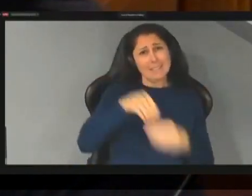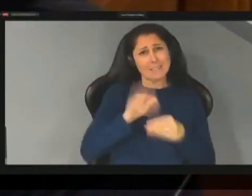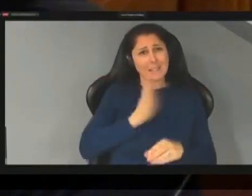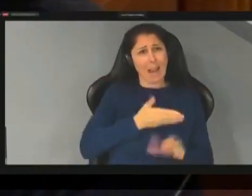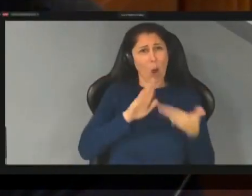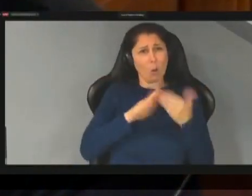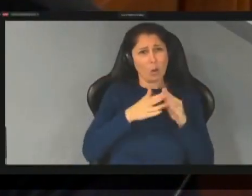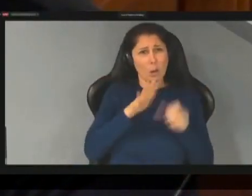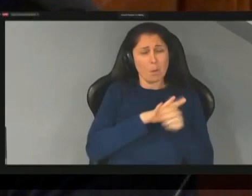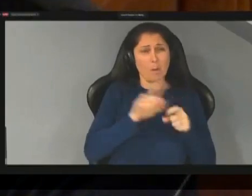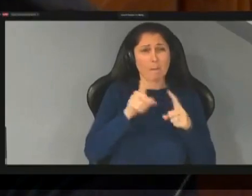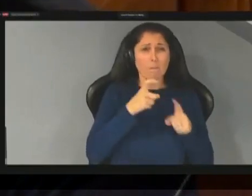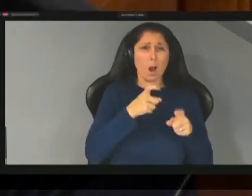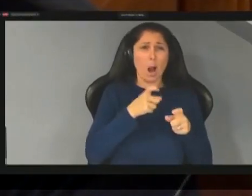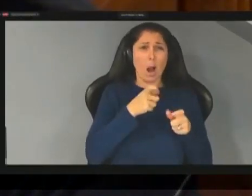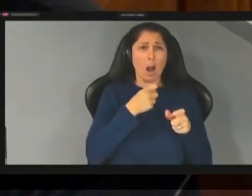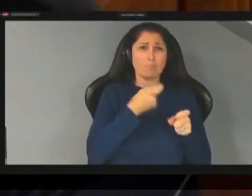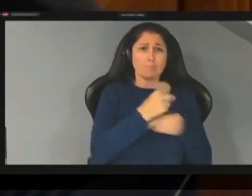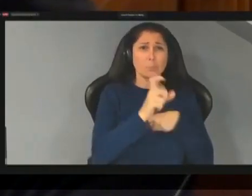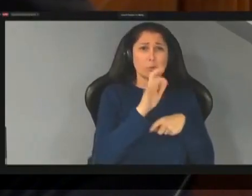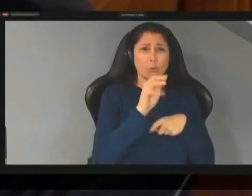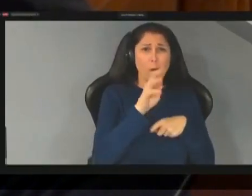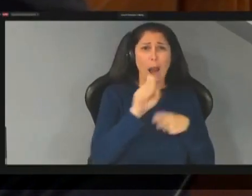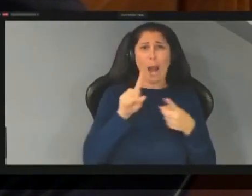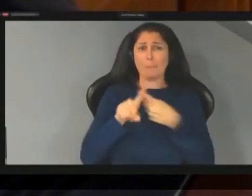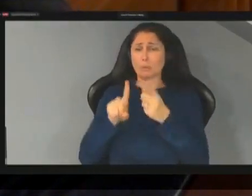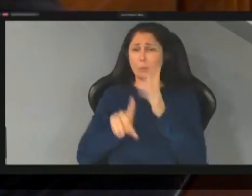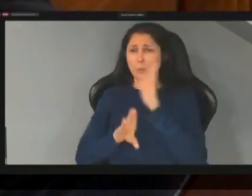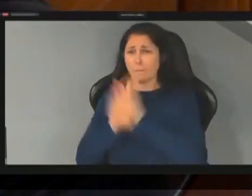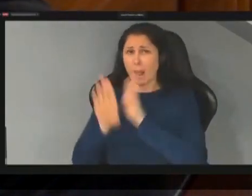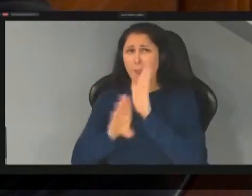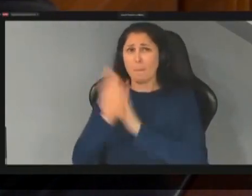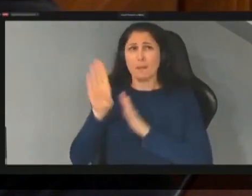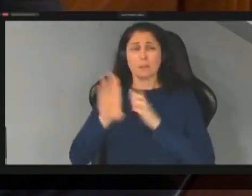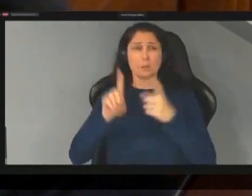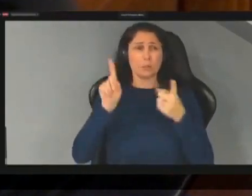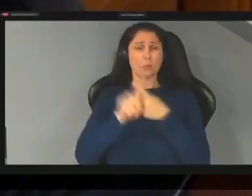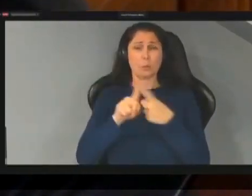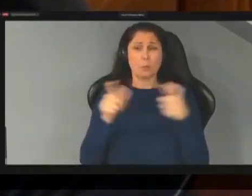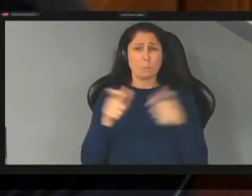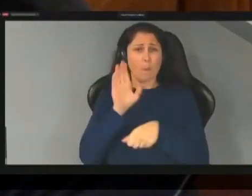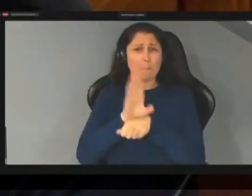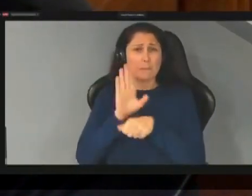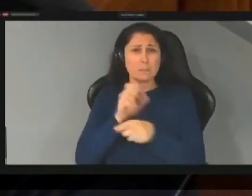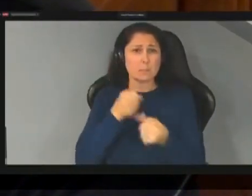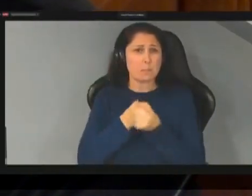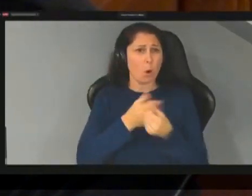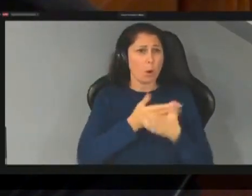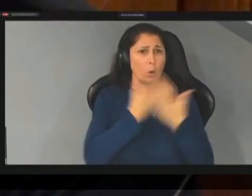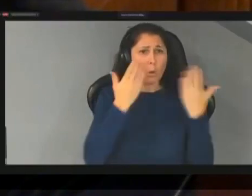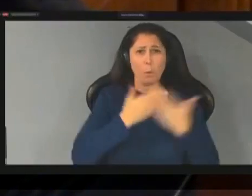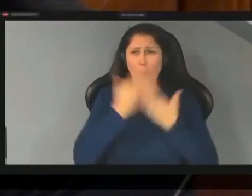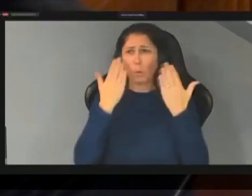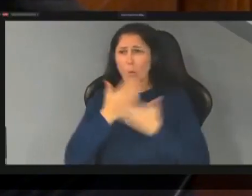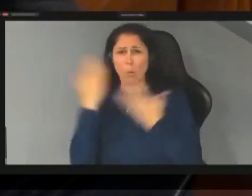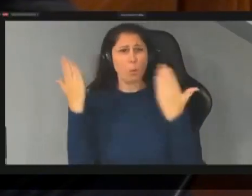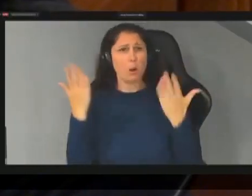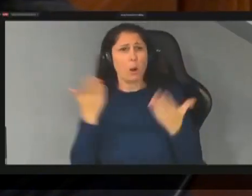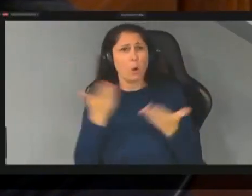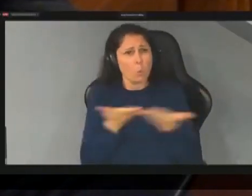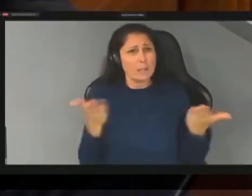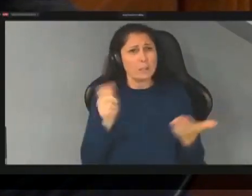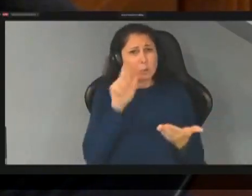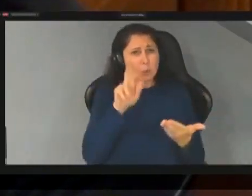from crime to development to small business support, where resources are needed on a